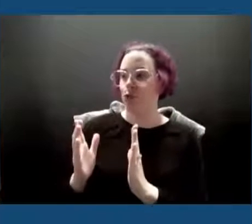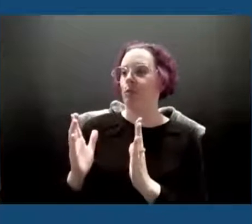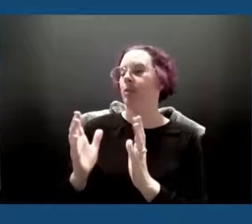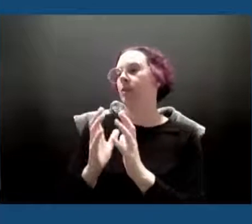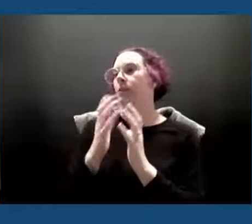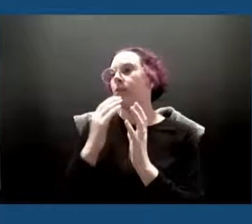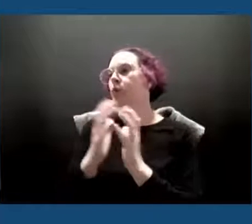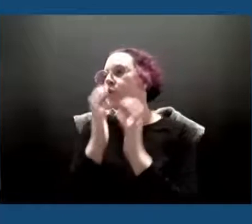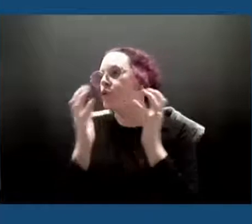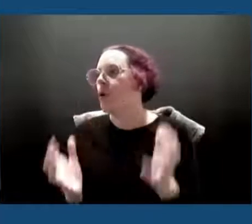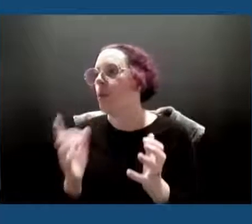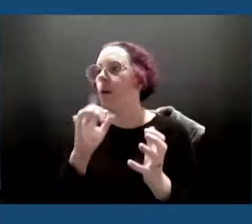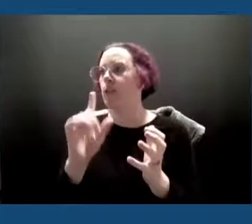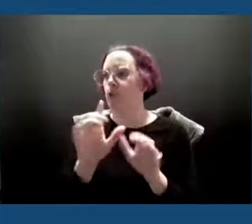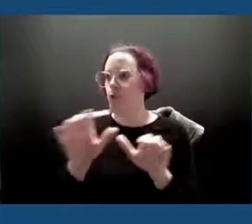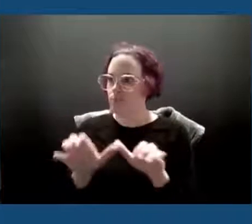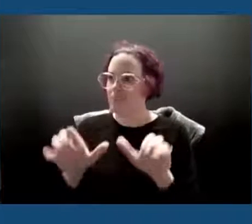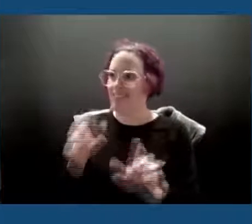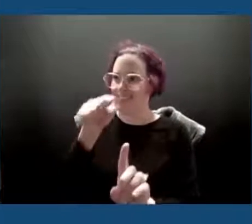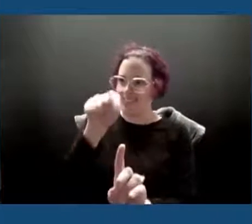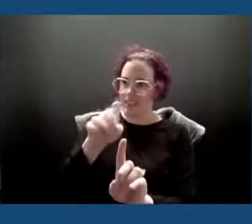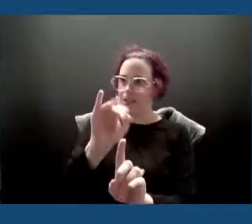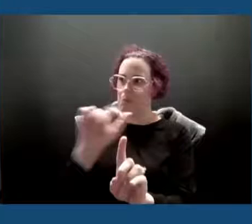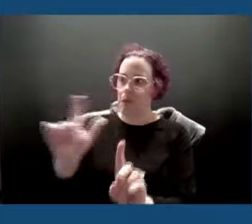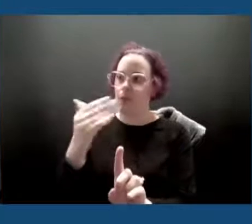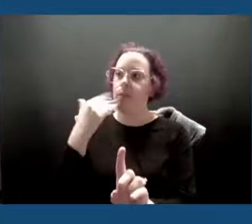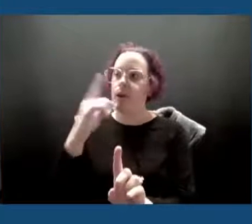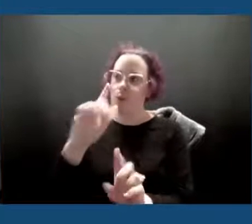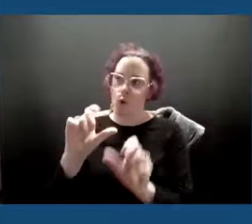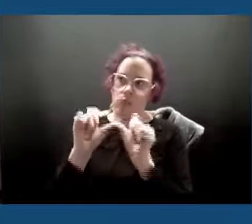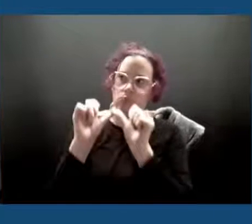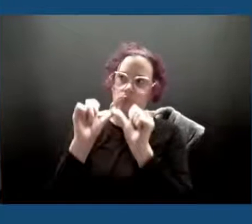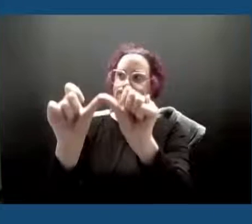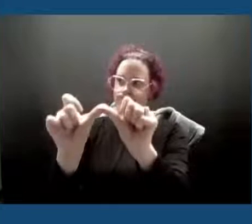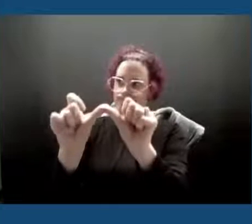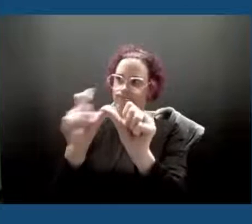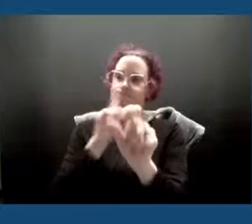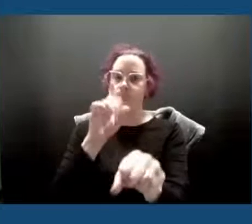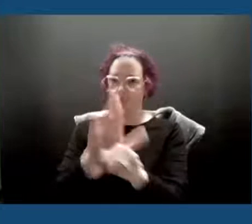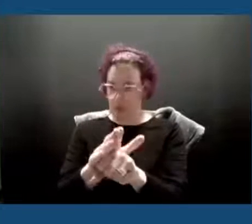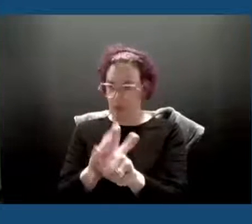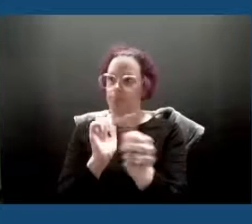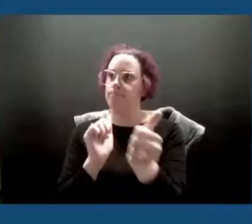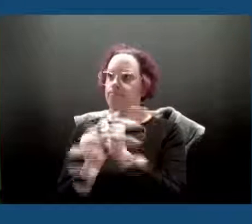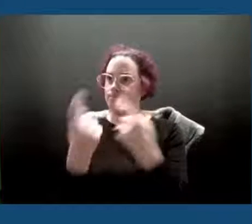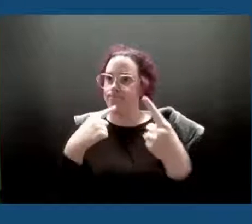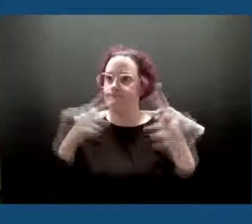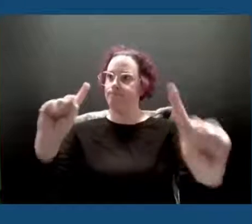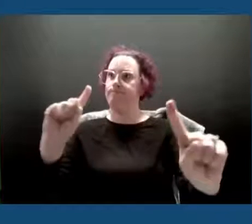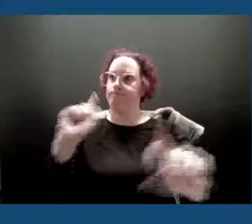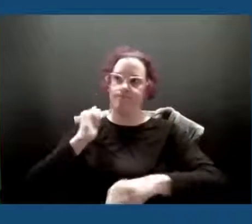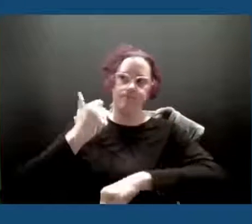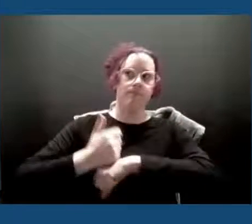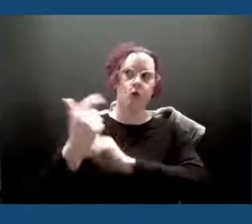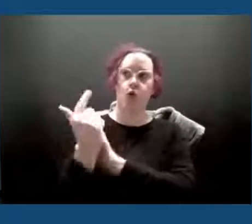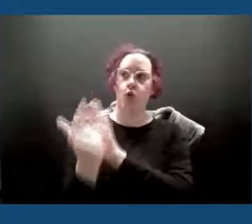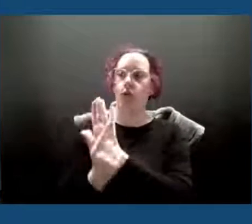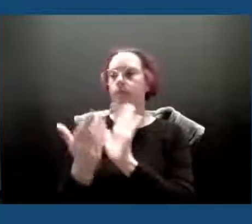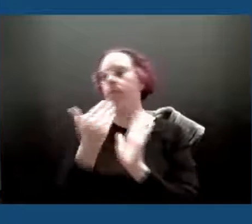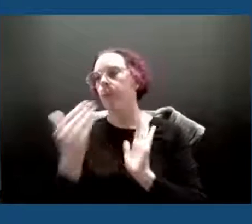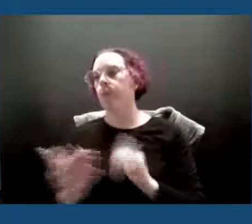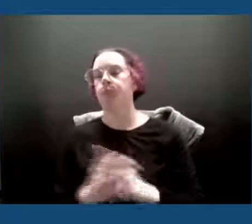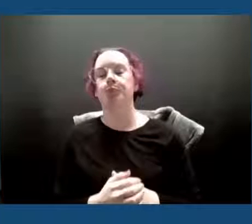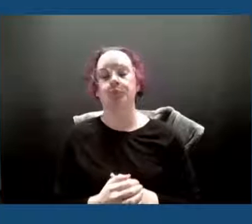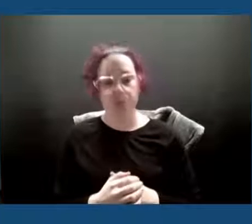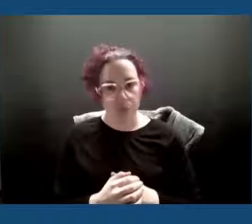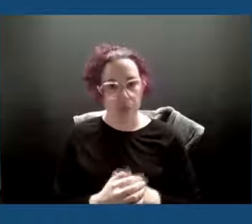this bill with me, and thank you for your unwavering commitment to seeing Melanie's Law through to the finish line. I also want to thank